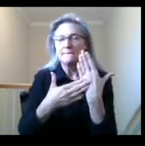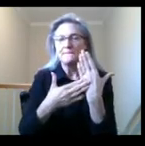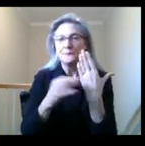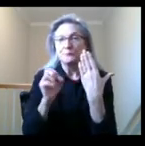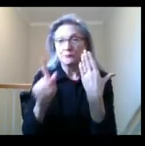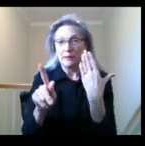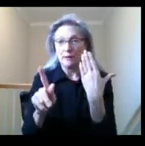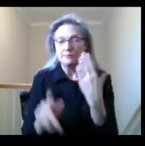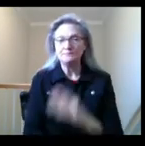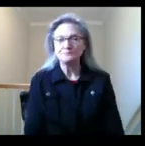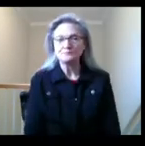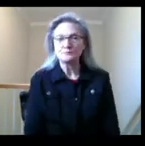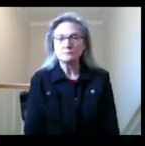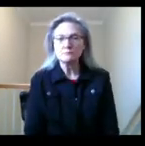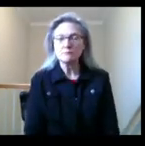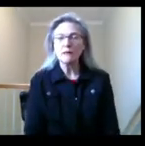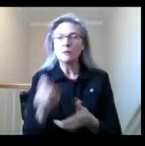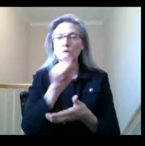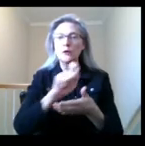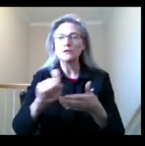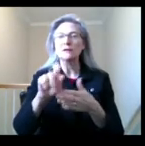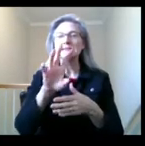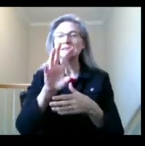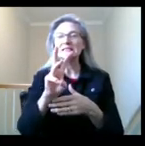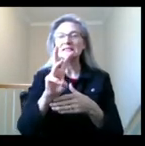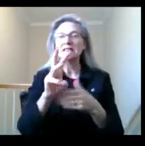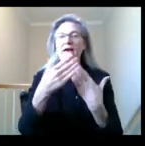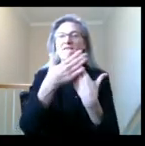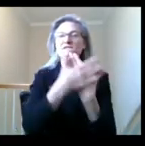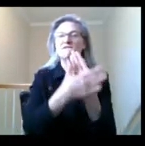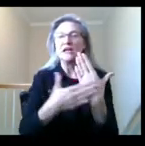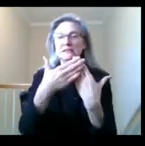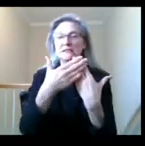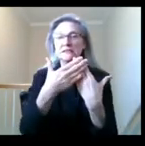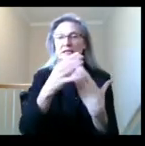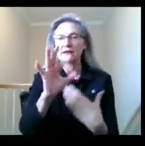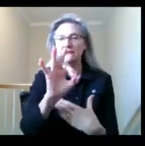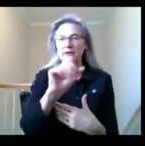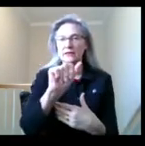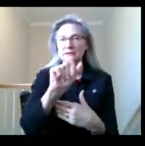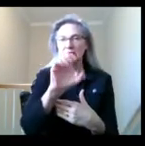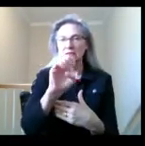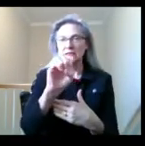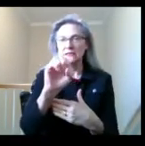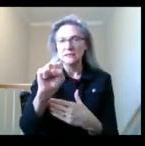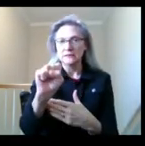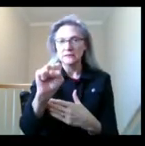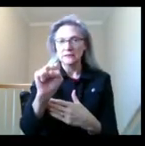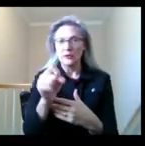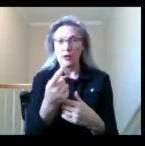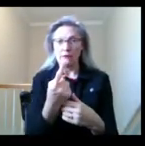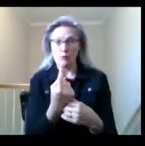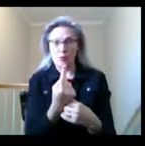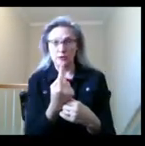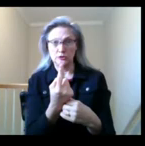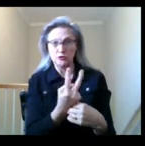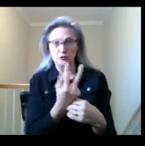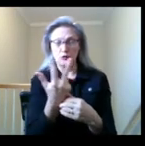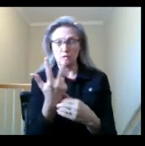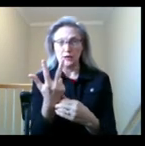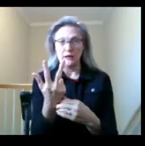Okay, so I'm going to write down 6 faces, and you can even see it in the picture here. So you have 1, and then on the back sides,